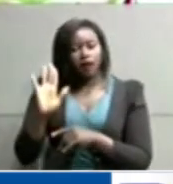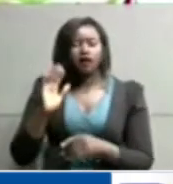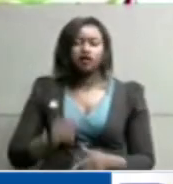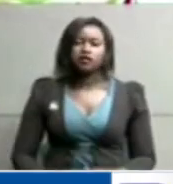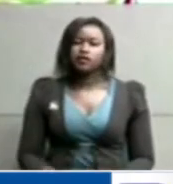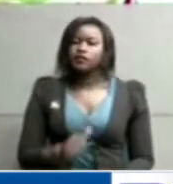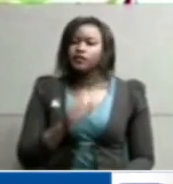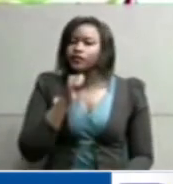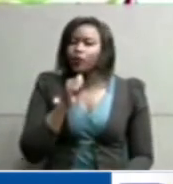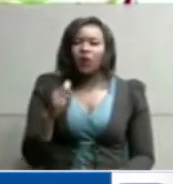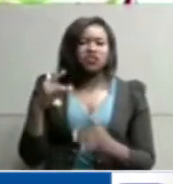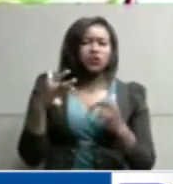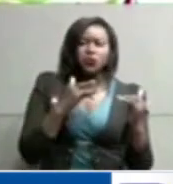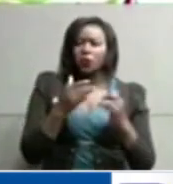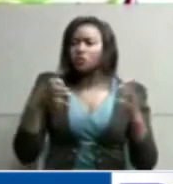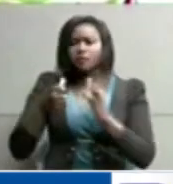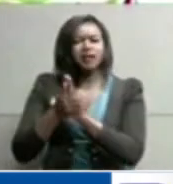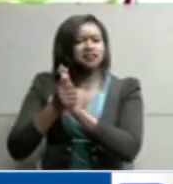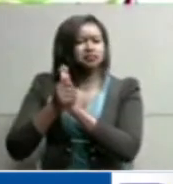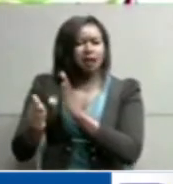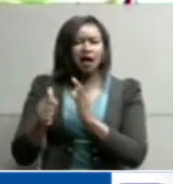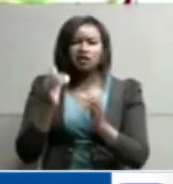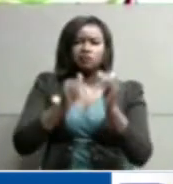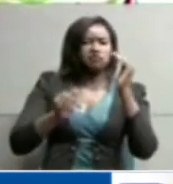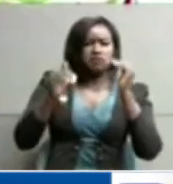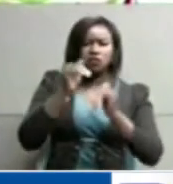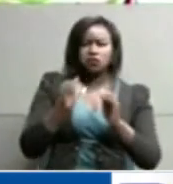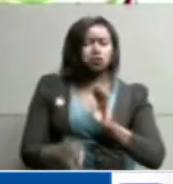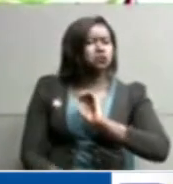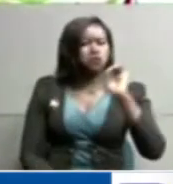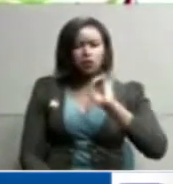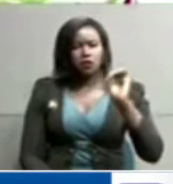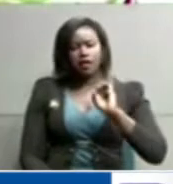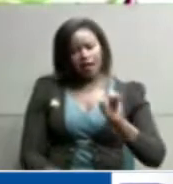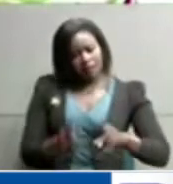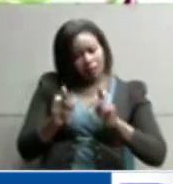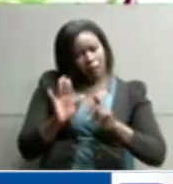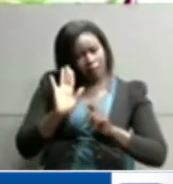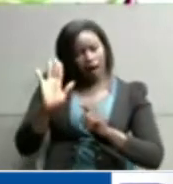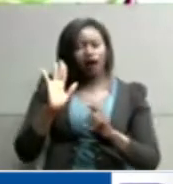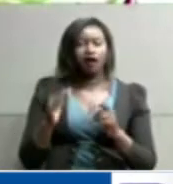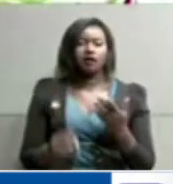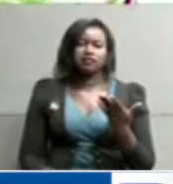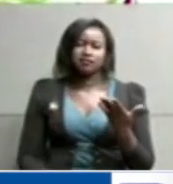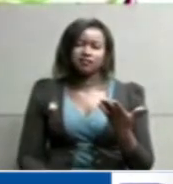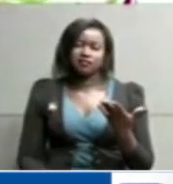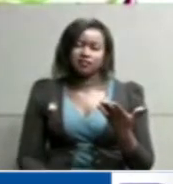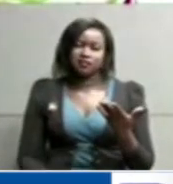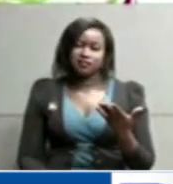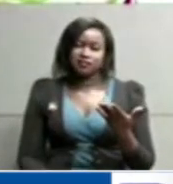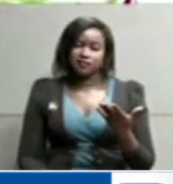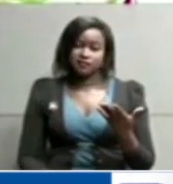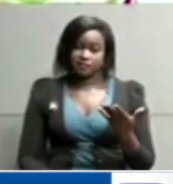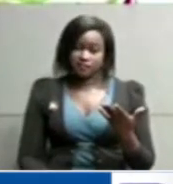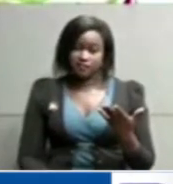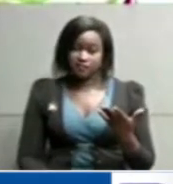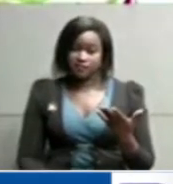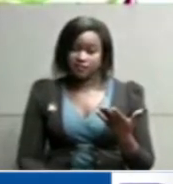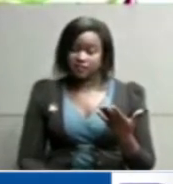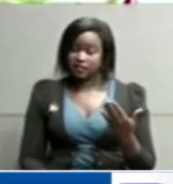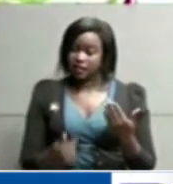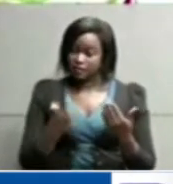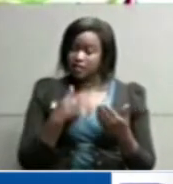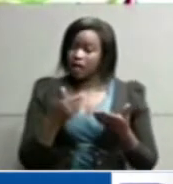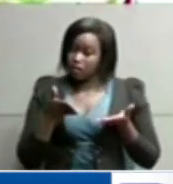Not a war of experts, not a war of professionals, it was a war of the people. Yeah. So I am here to